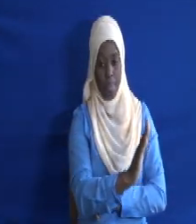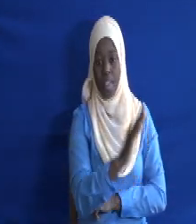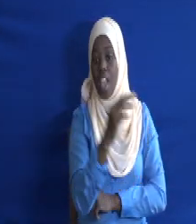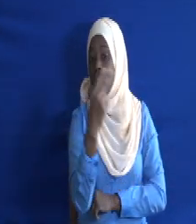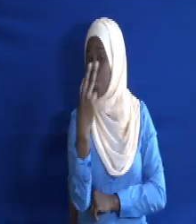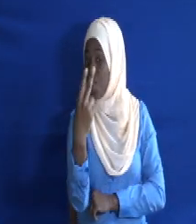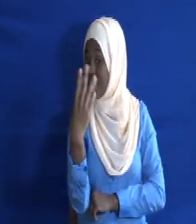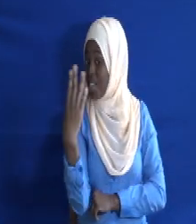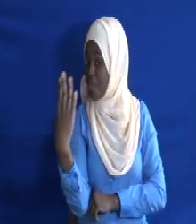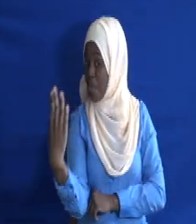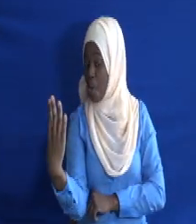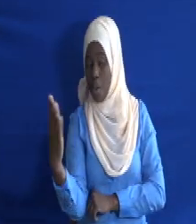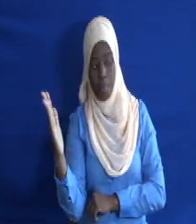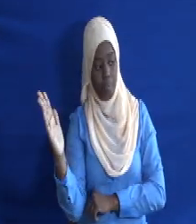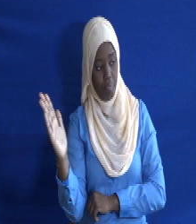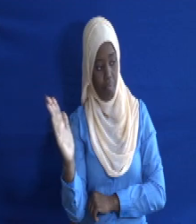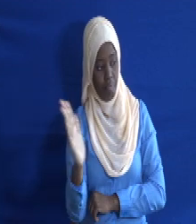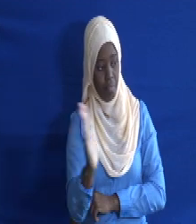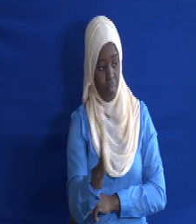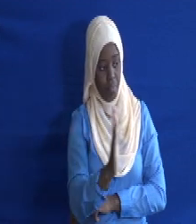Then 24.